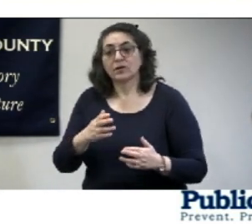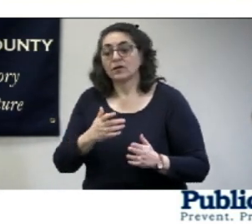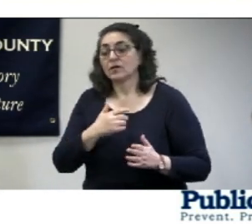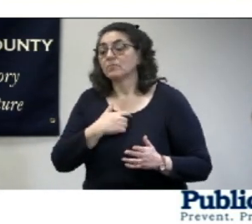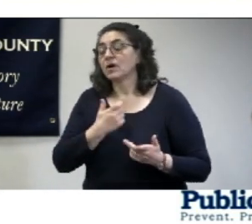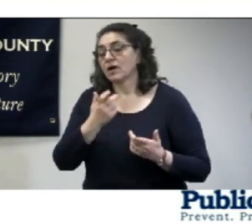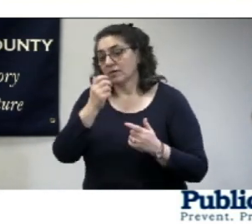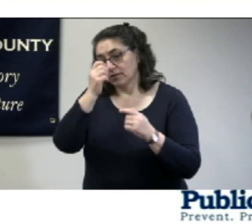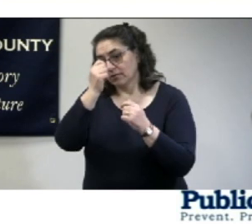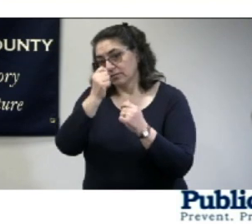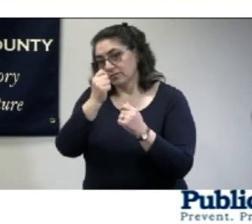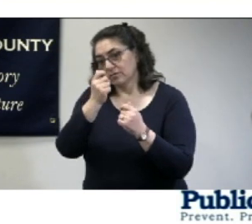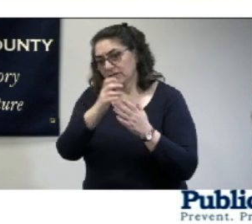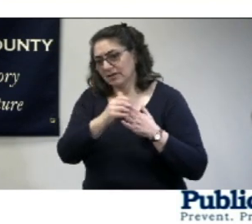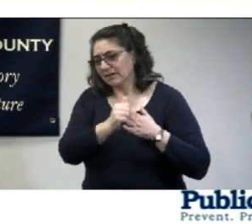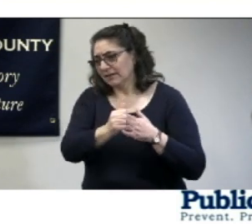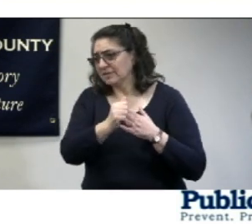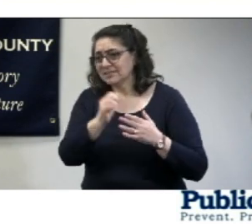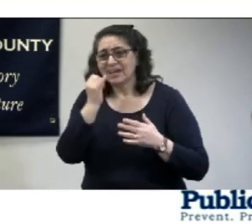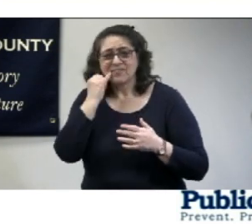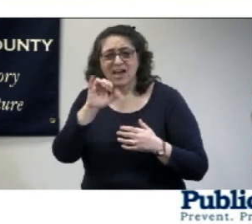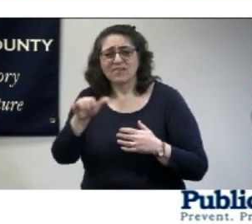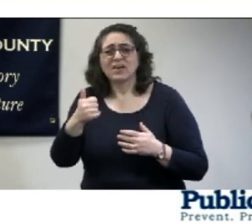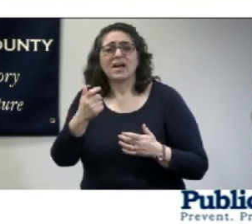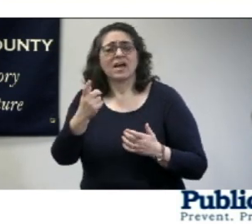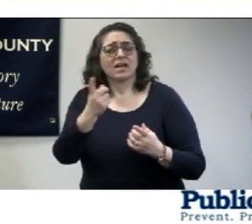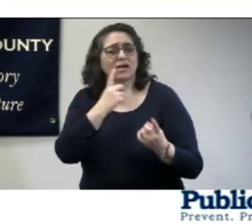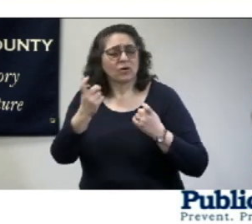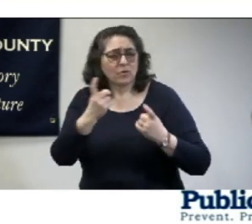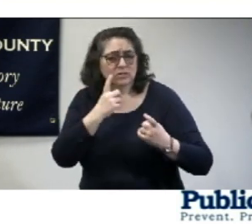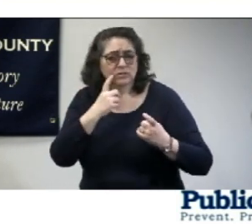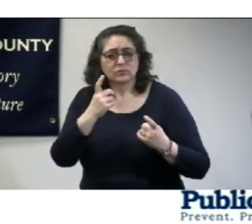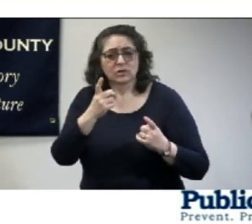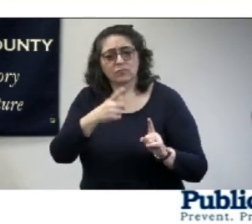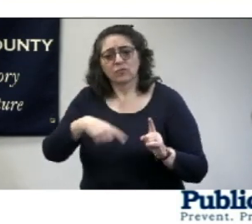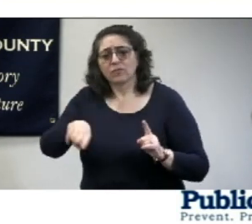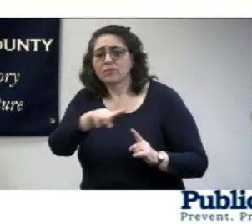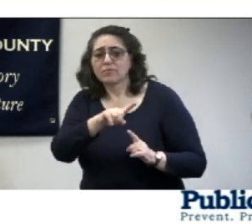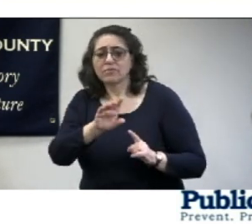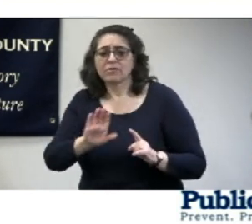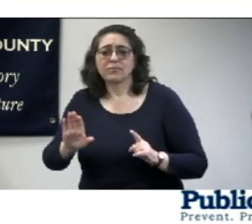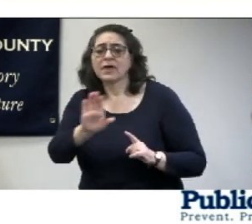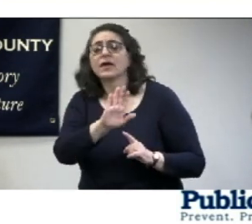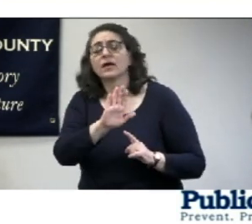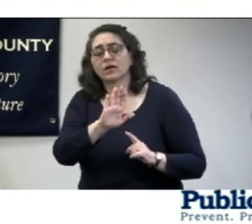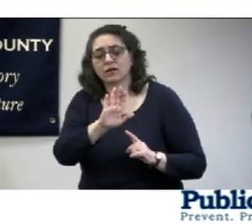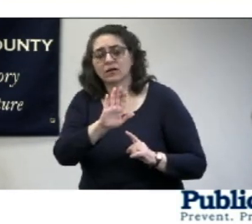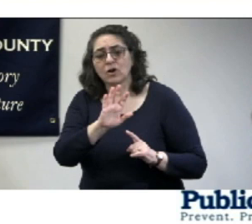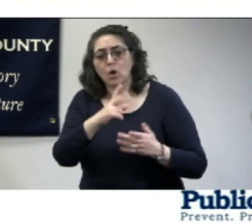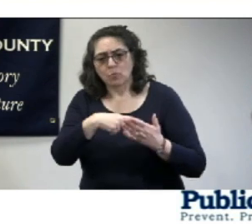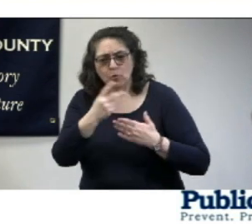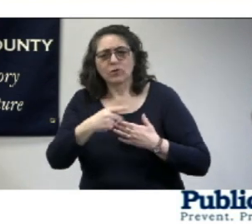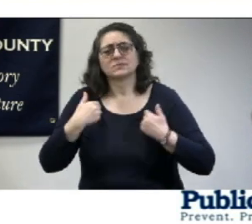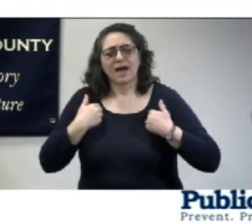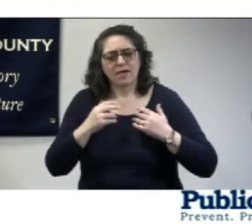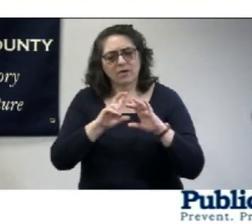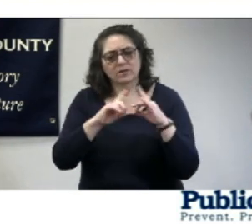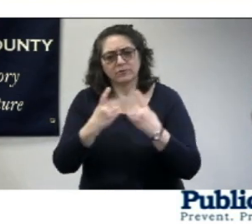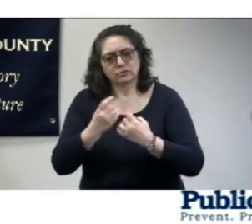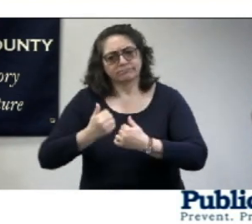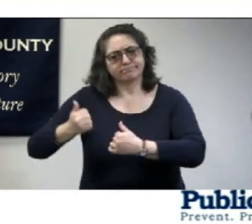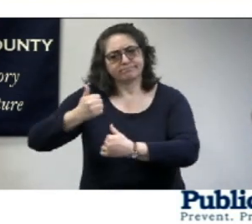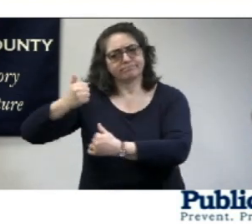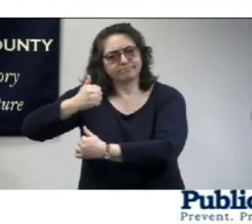and so if you have any particular question for their programs, they'll be happy to answer your questions.